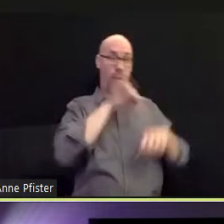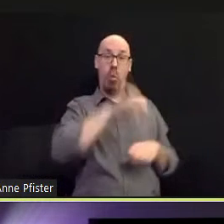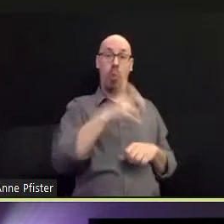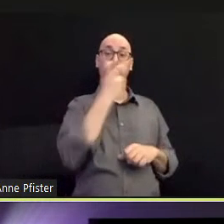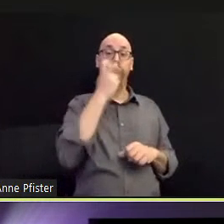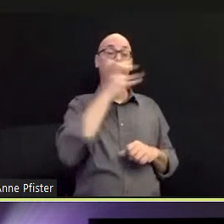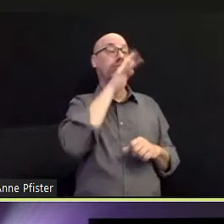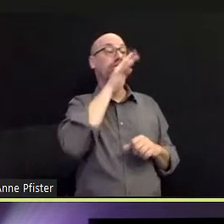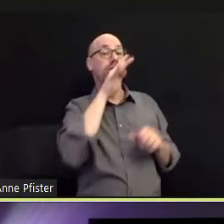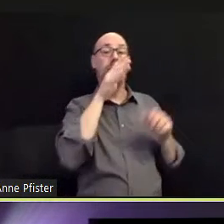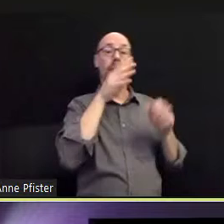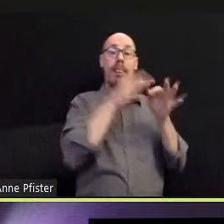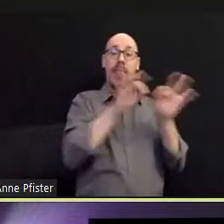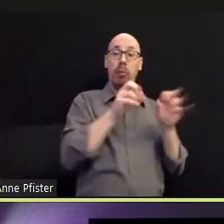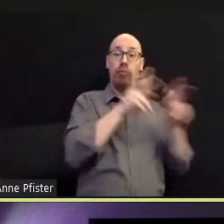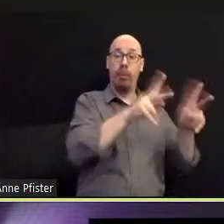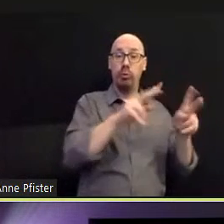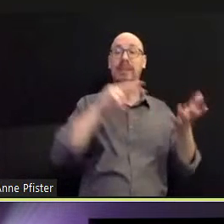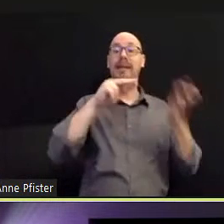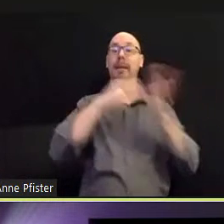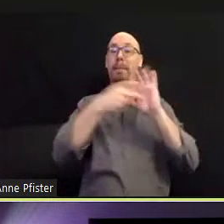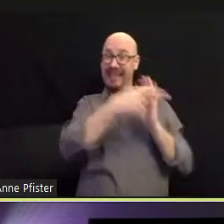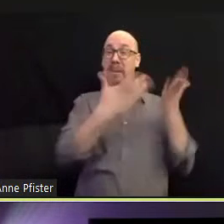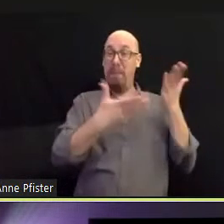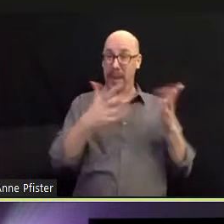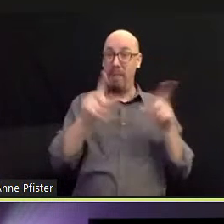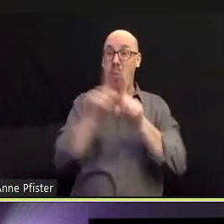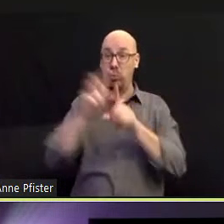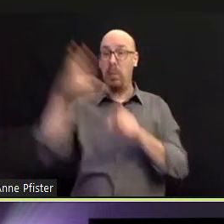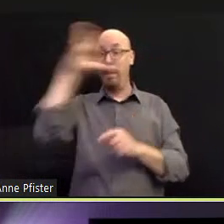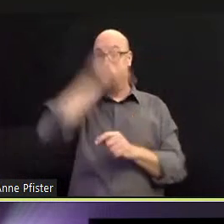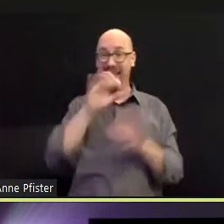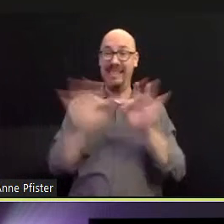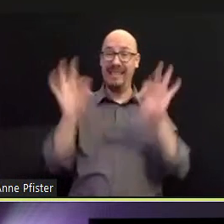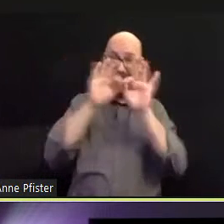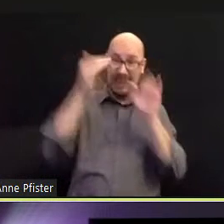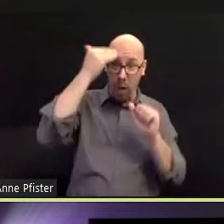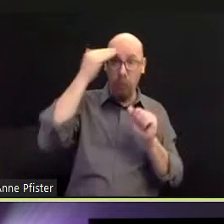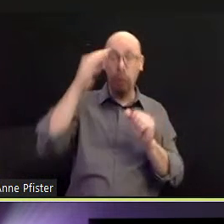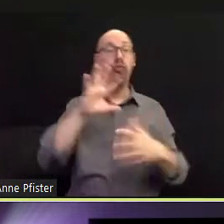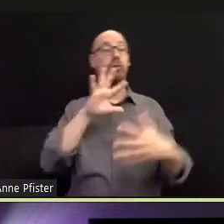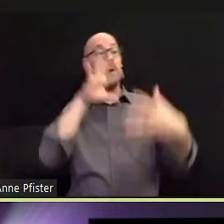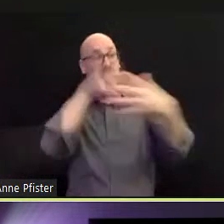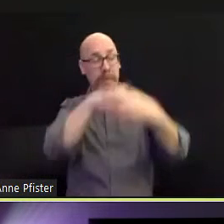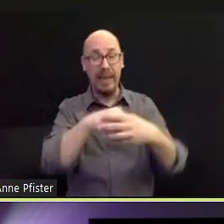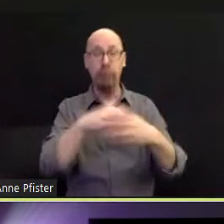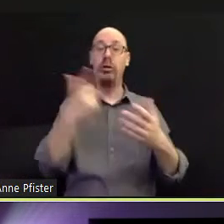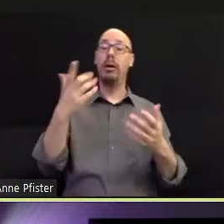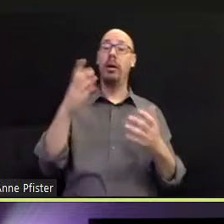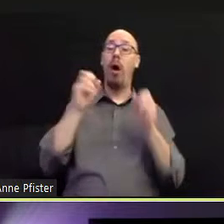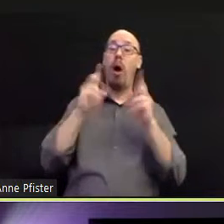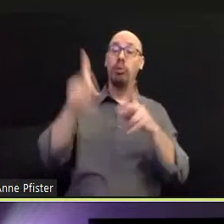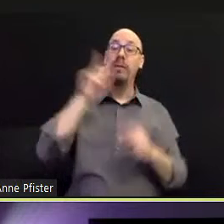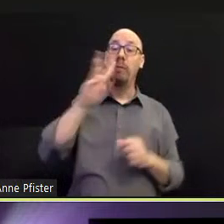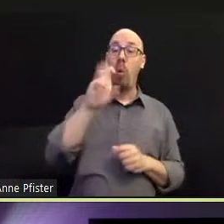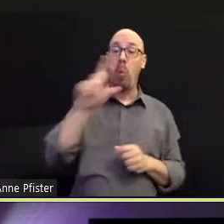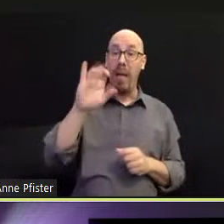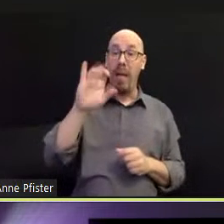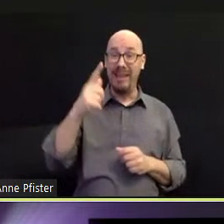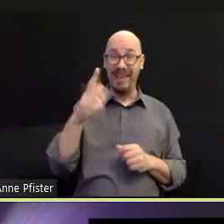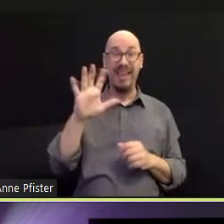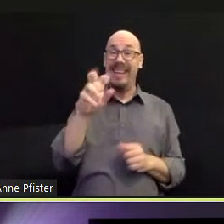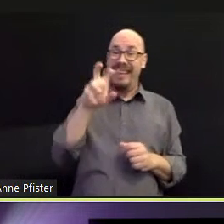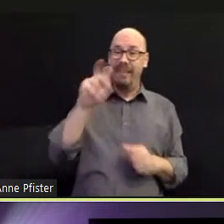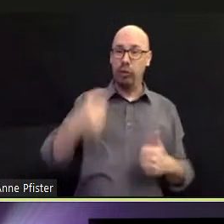they may also miss out on key knowledge, group participation, and potentially opportunities for well-being and even survival. The